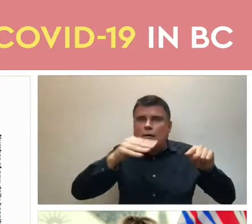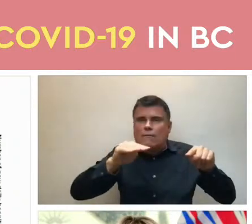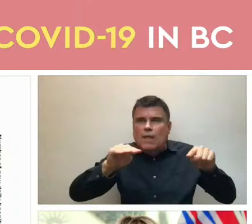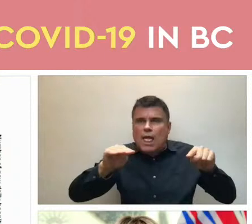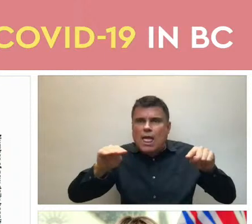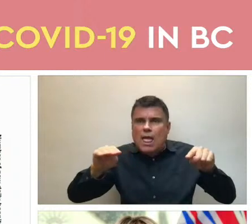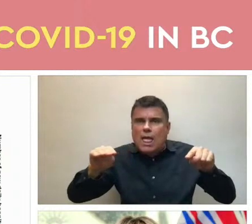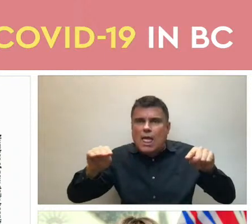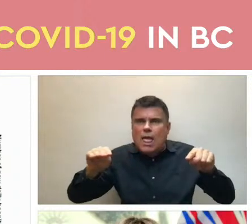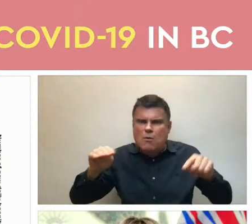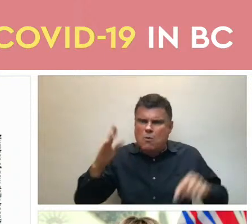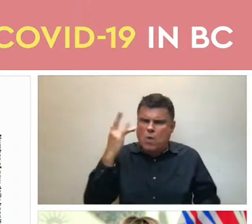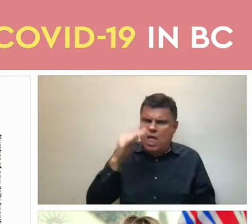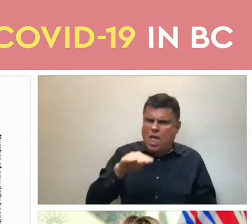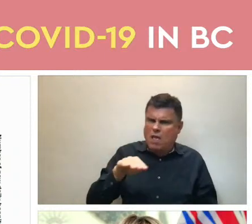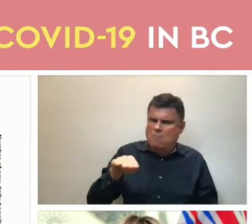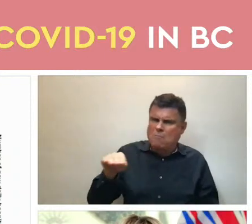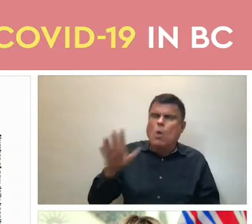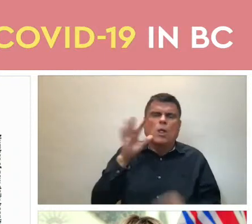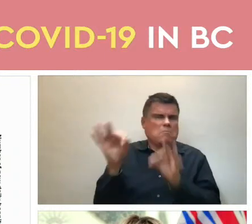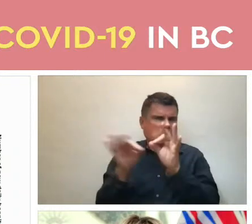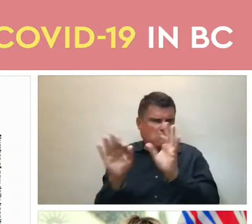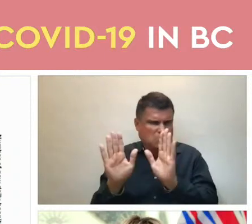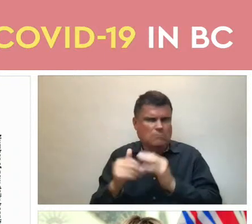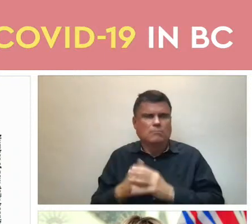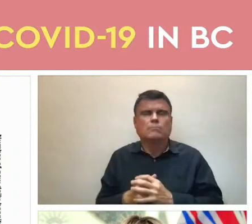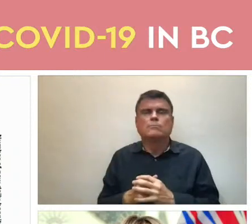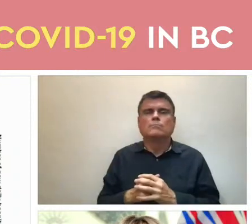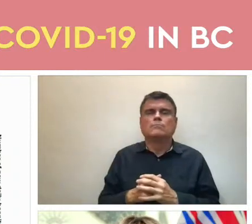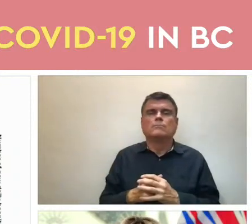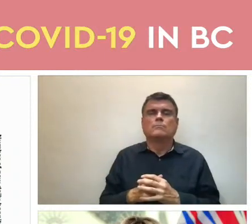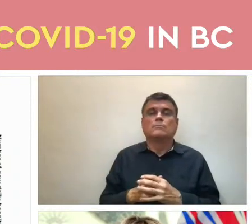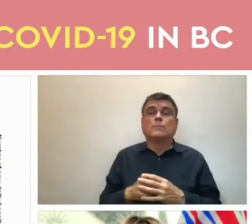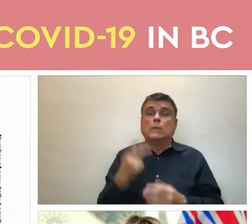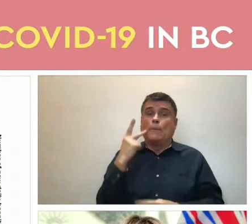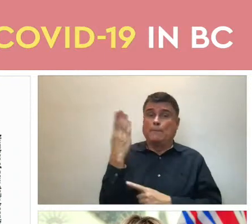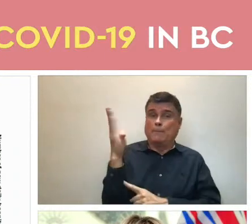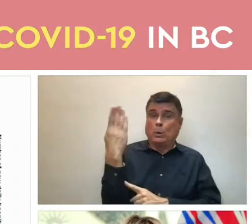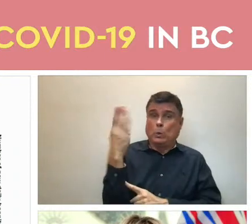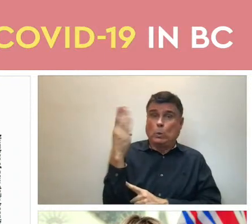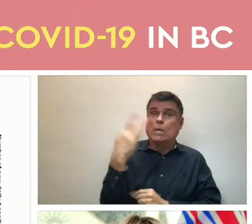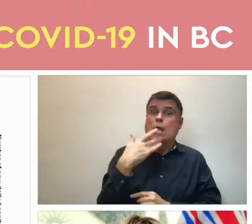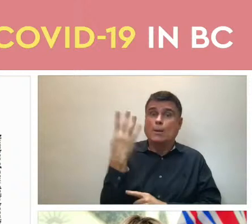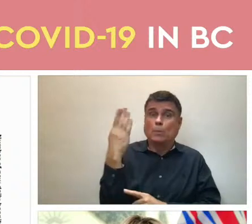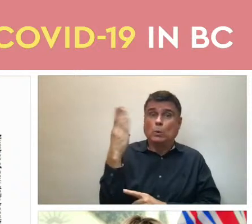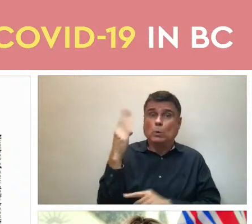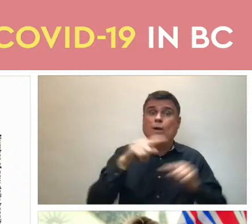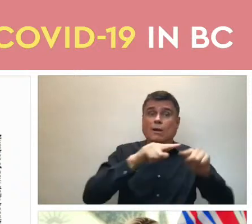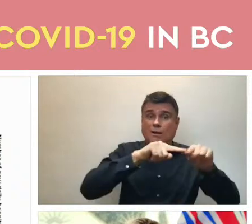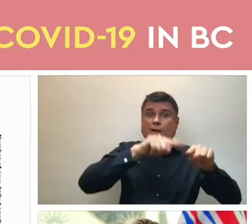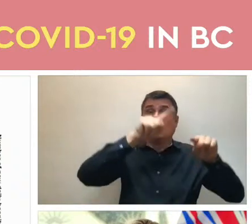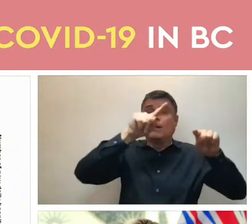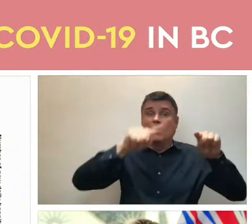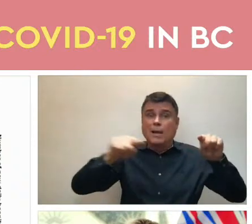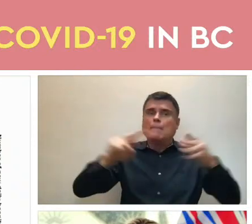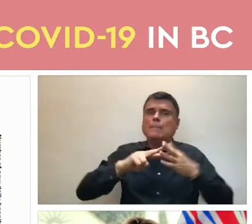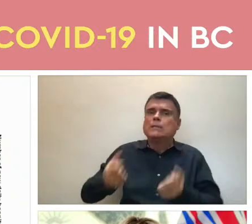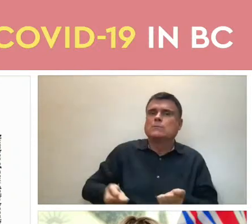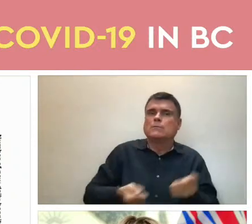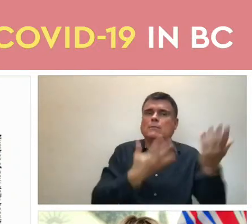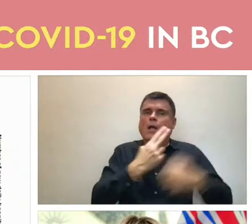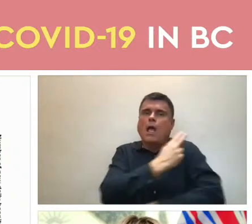have seen, we've turned that corner on hospitalizations, which continue to come down.